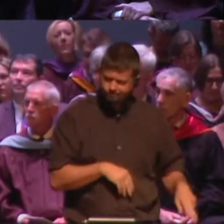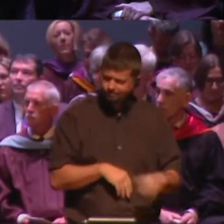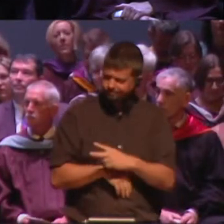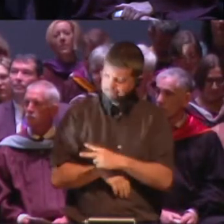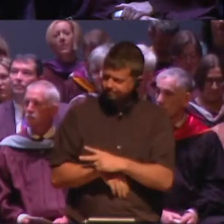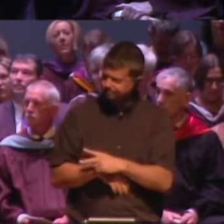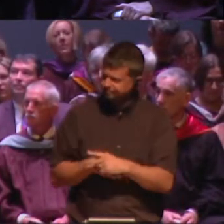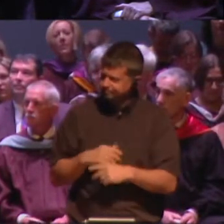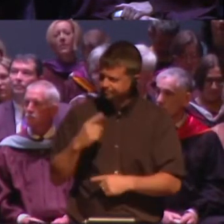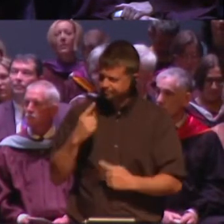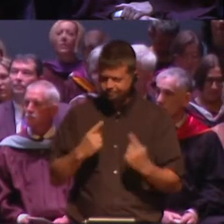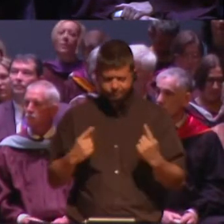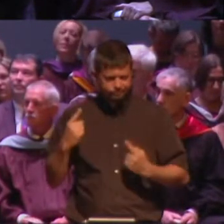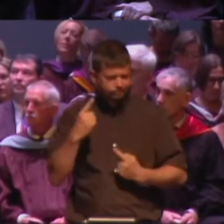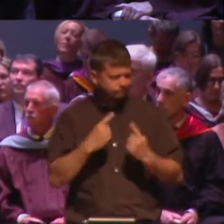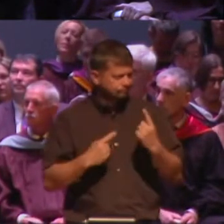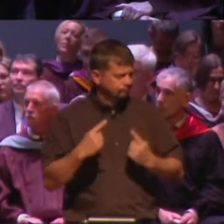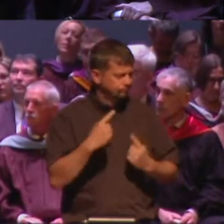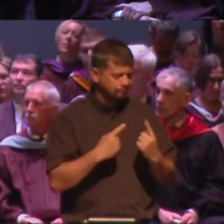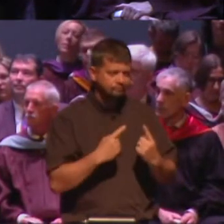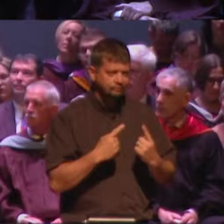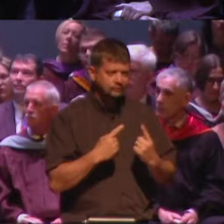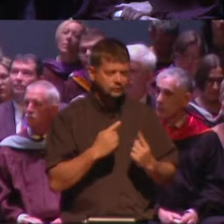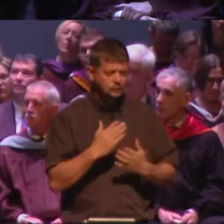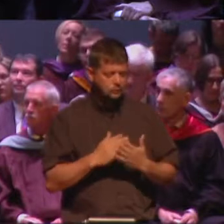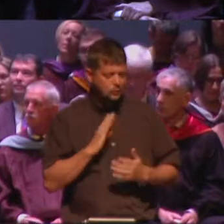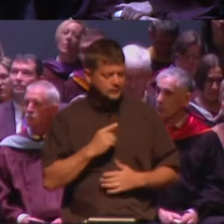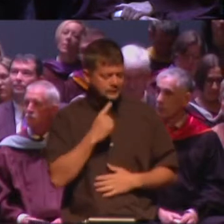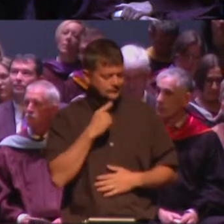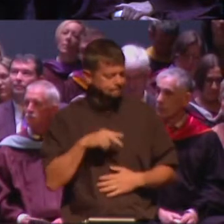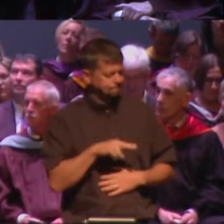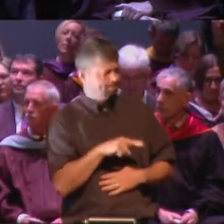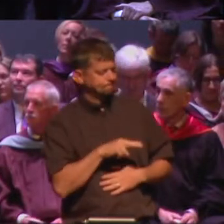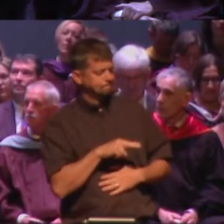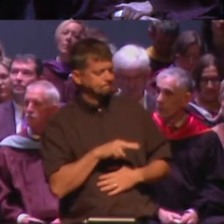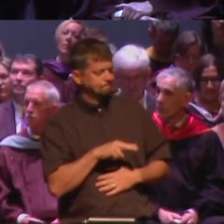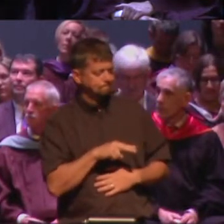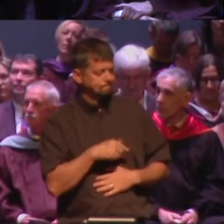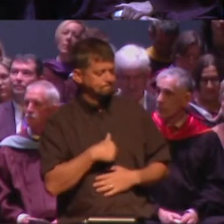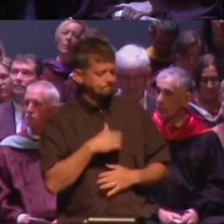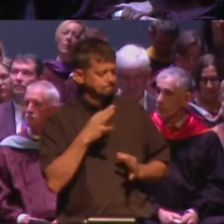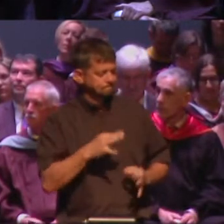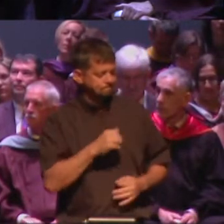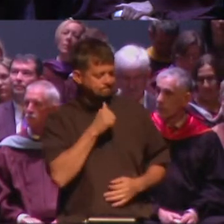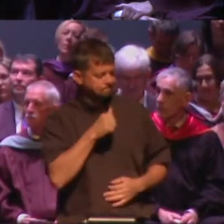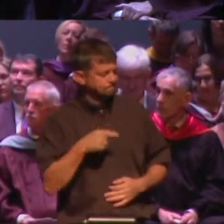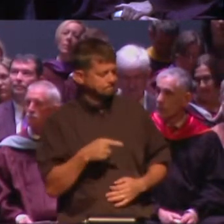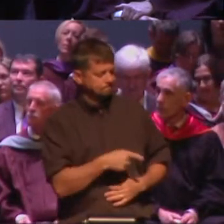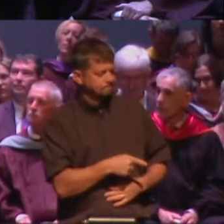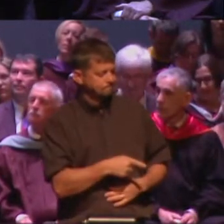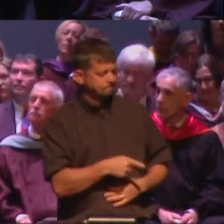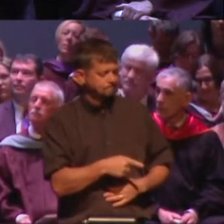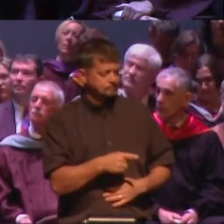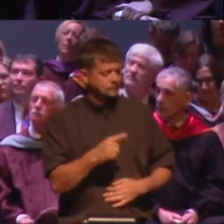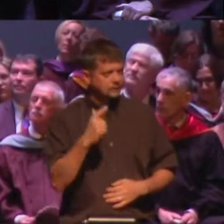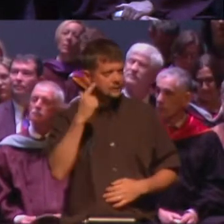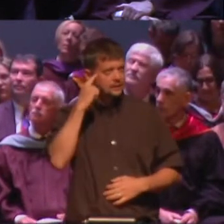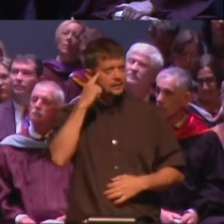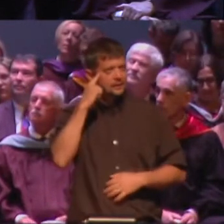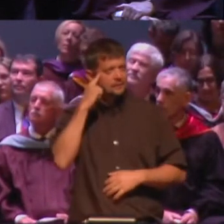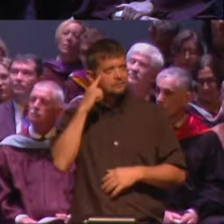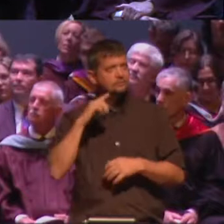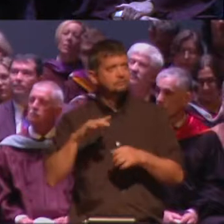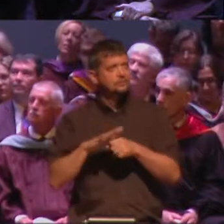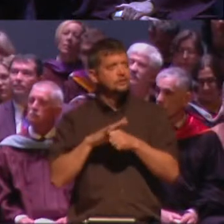over with care. About some you will say, I don't choose to go there. With your head full of brains and